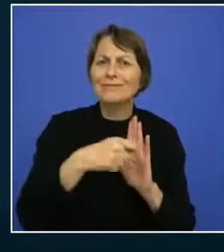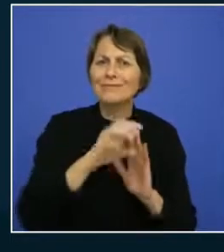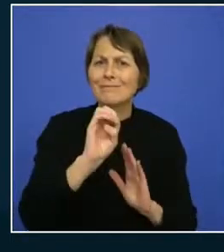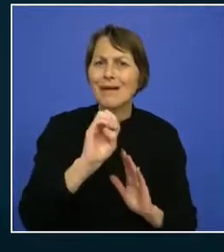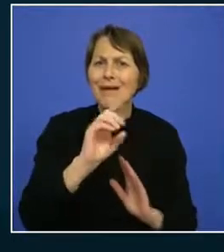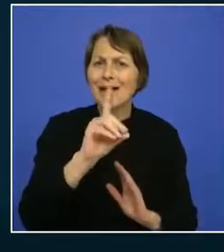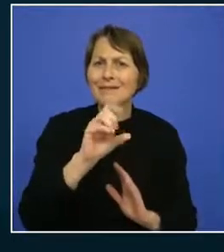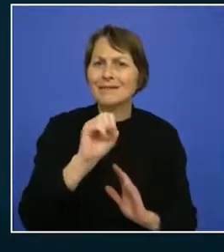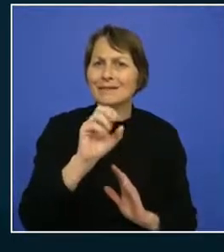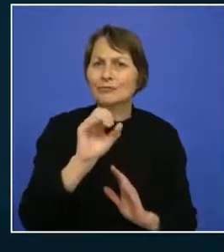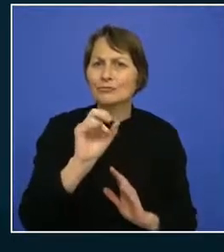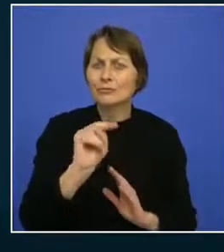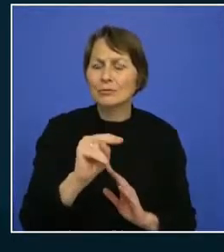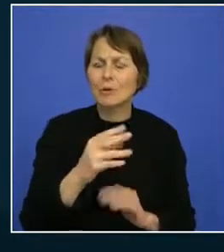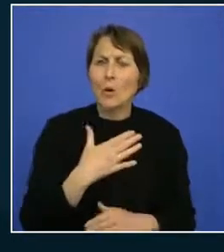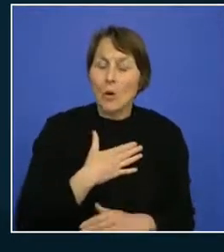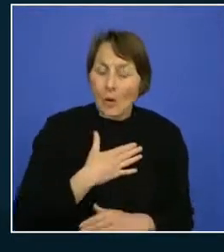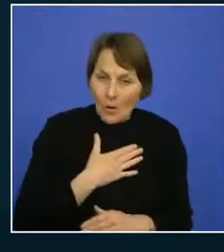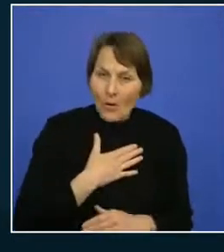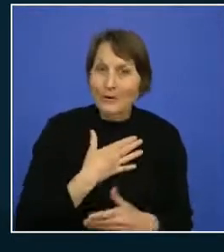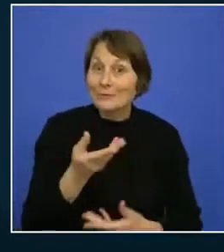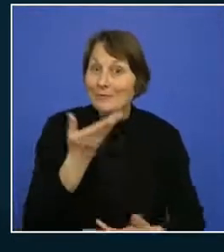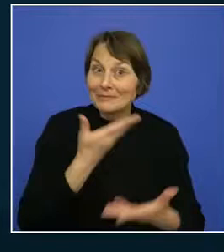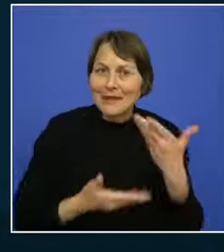you perhaps share a little bit about that?